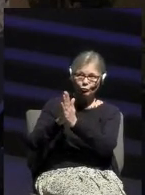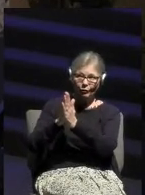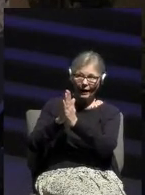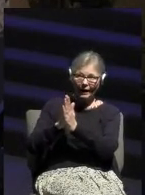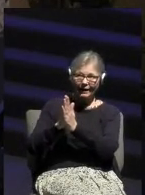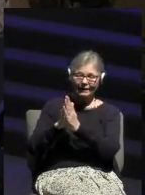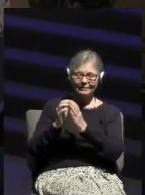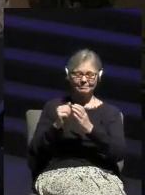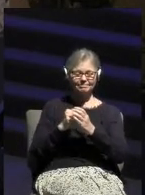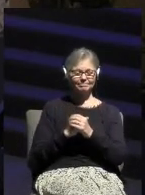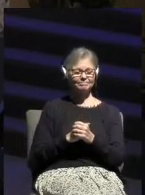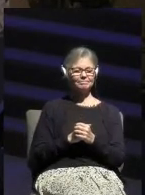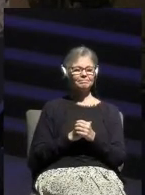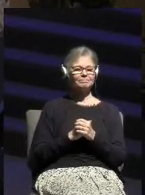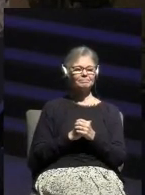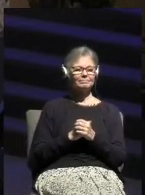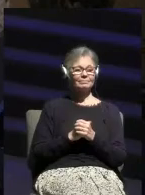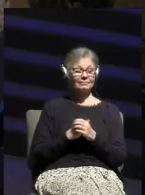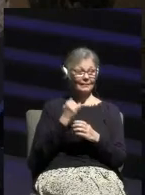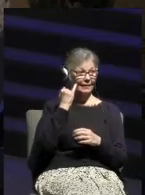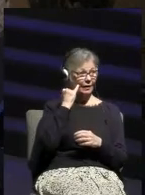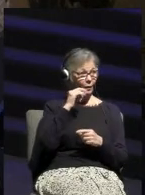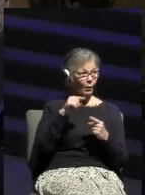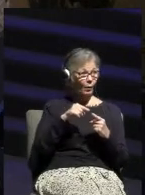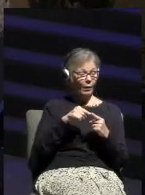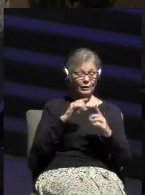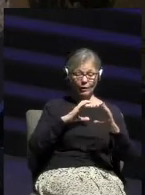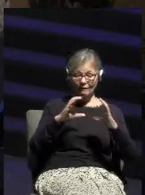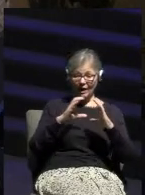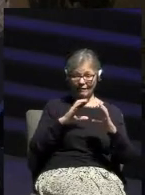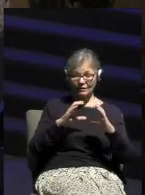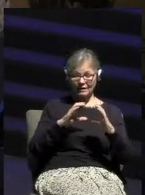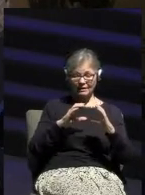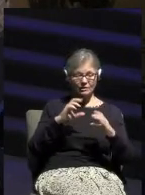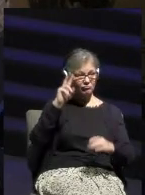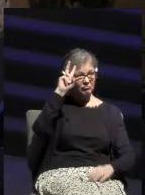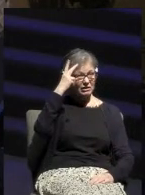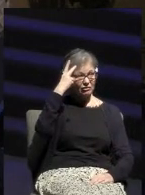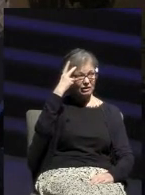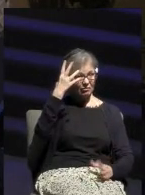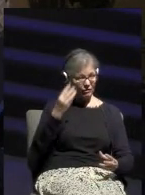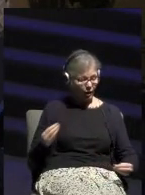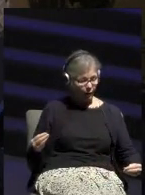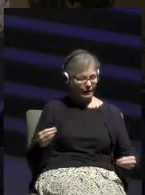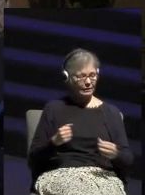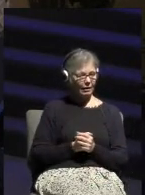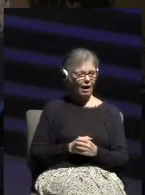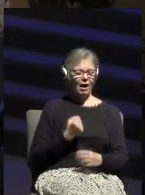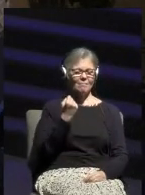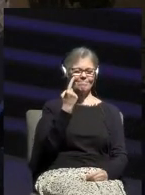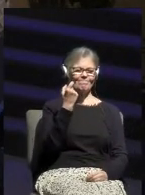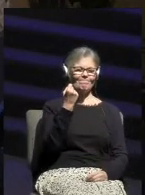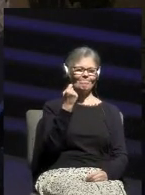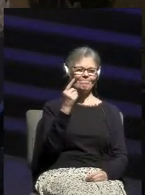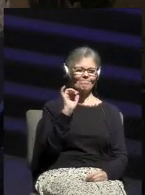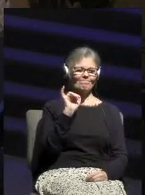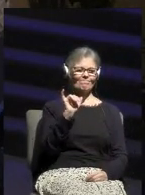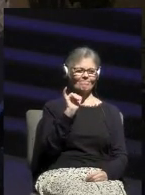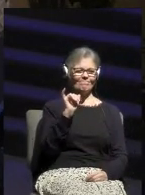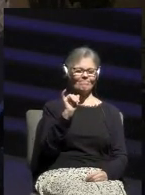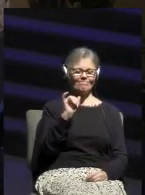it does away with misunderstandings, conversation does. A conversation brings clarity. A conversation